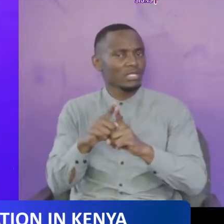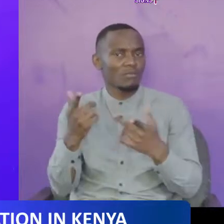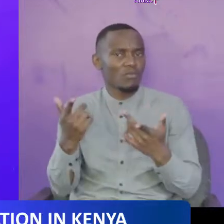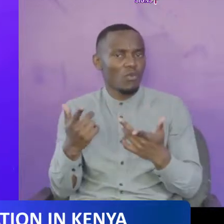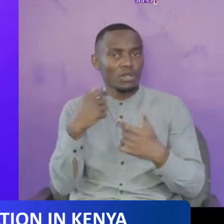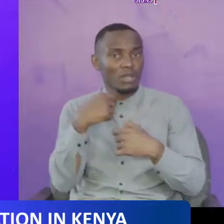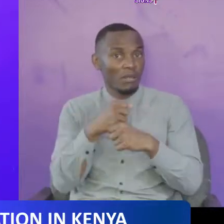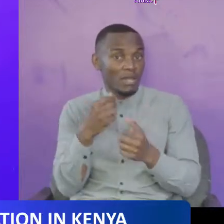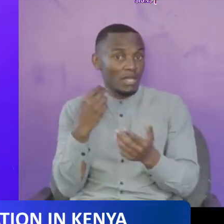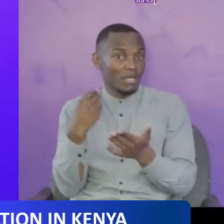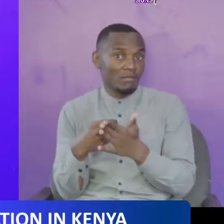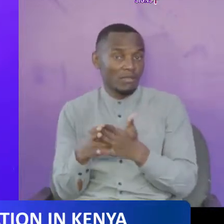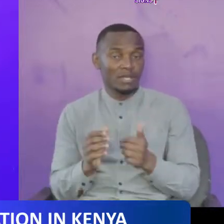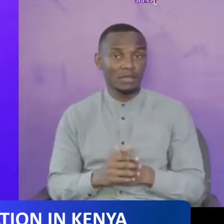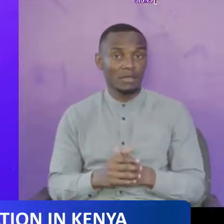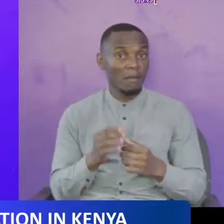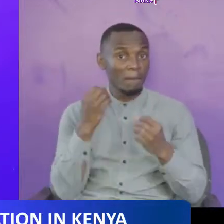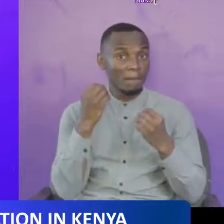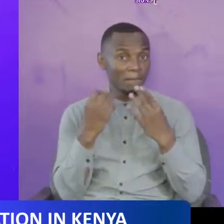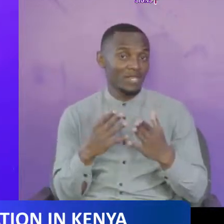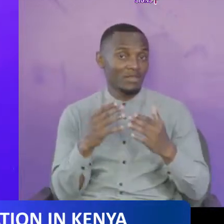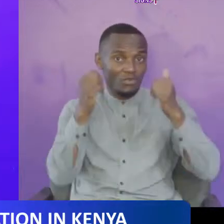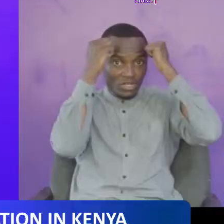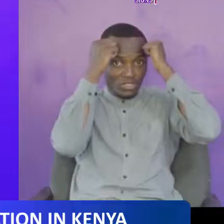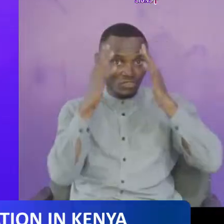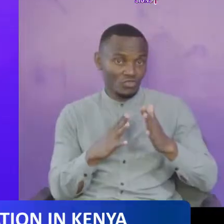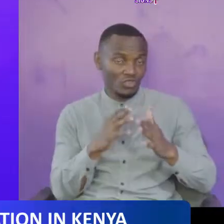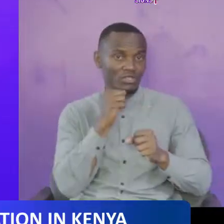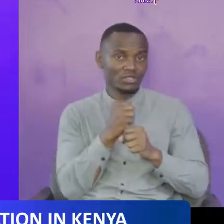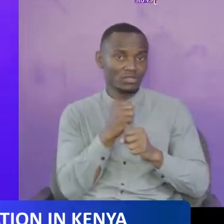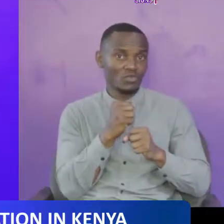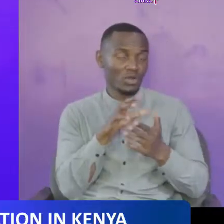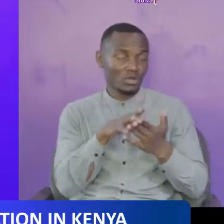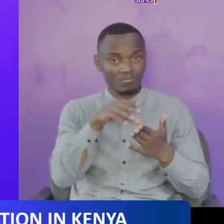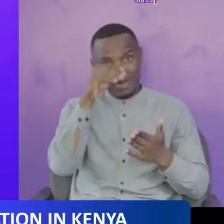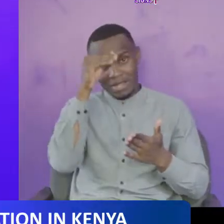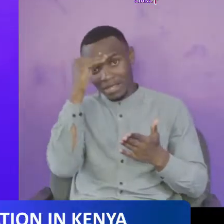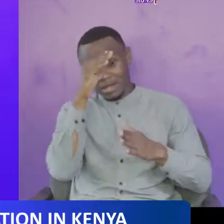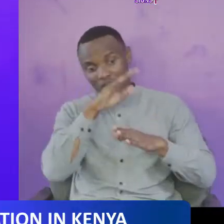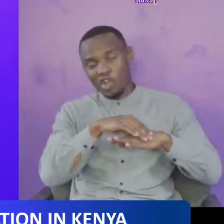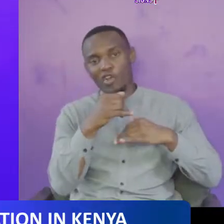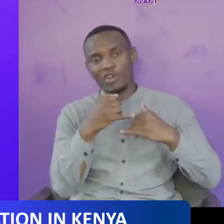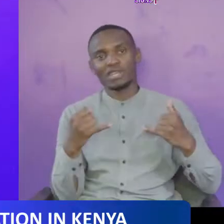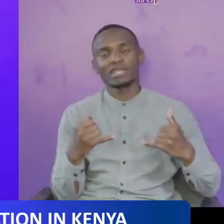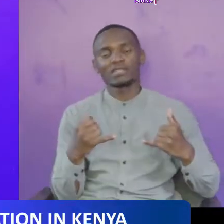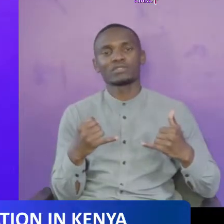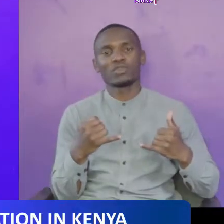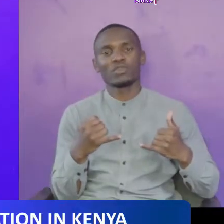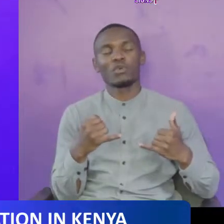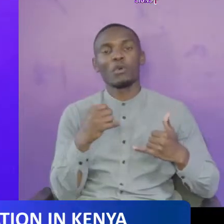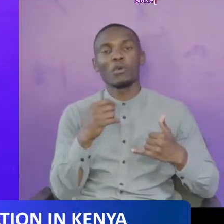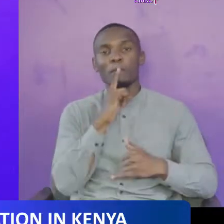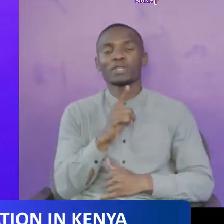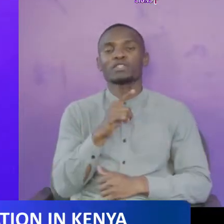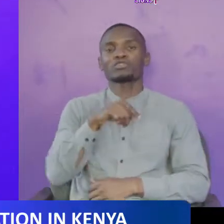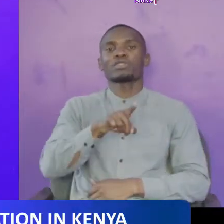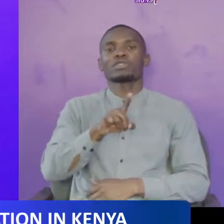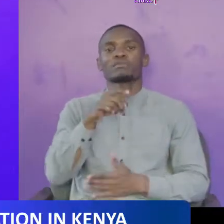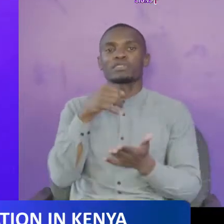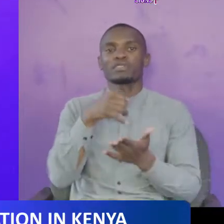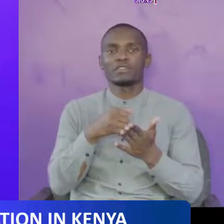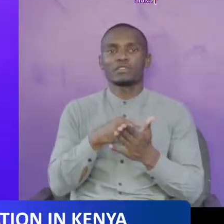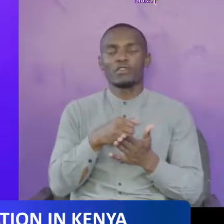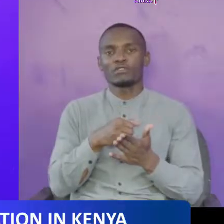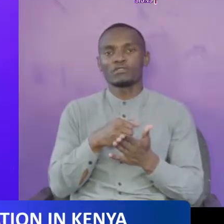of our students now are online, so getting them involved in their forums, and there are many forums these days, but